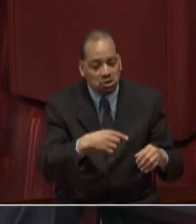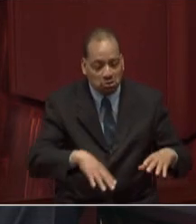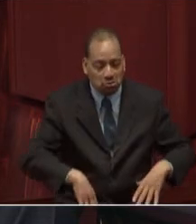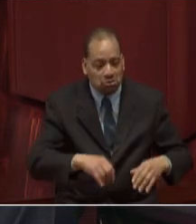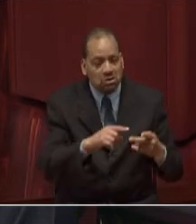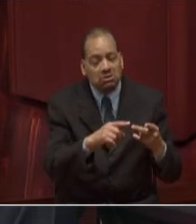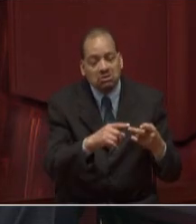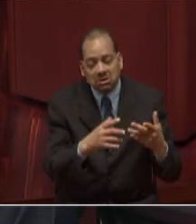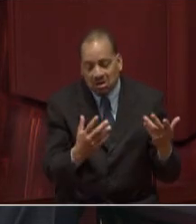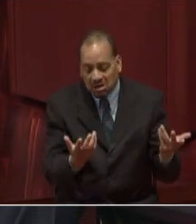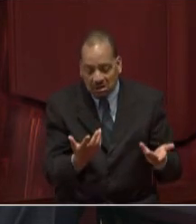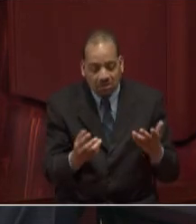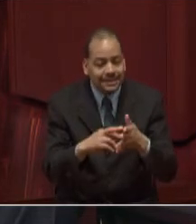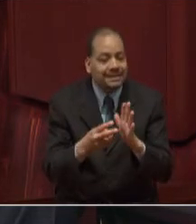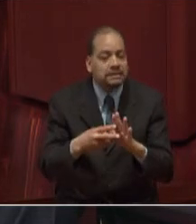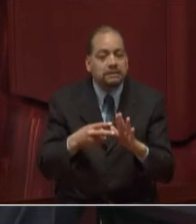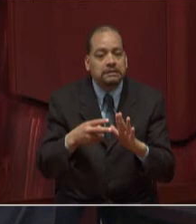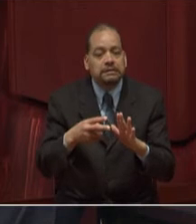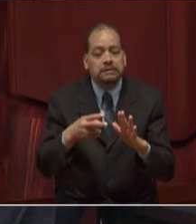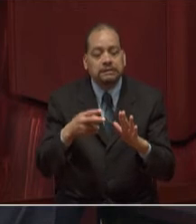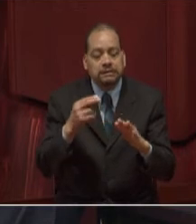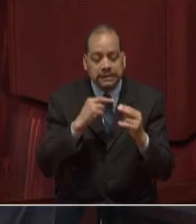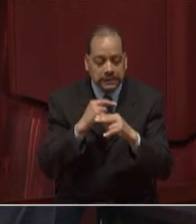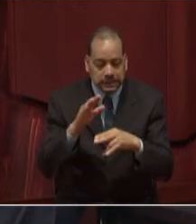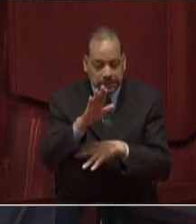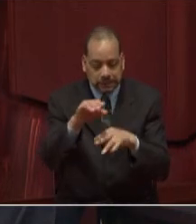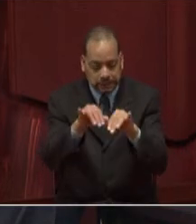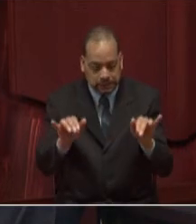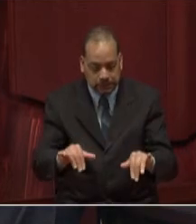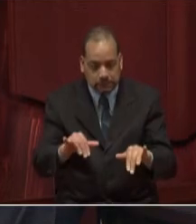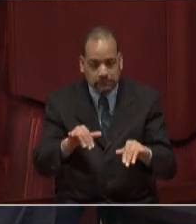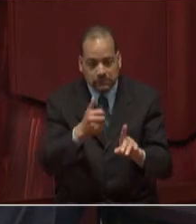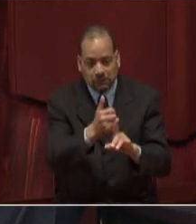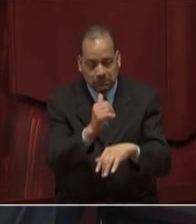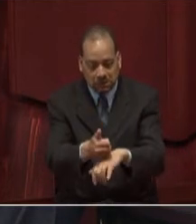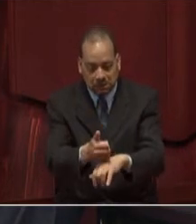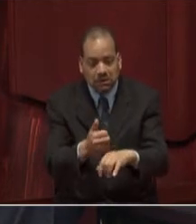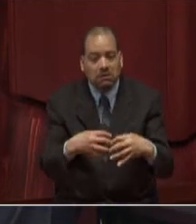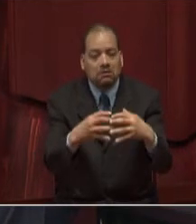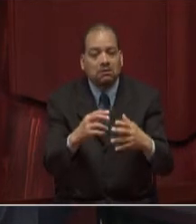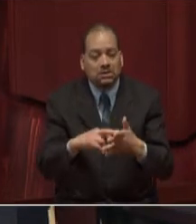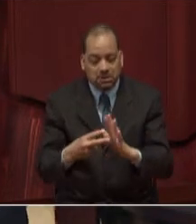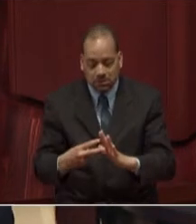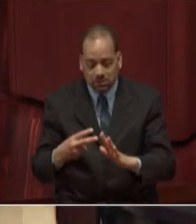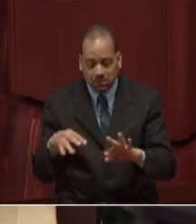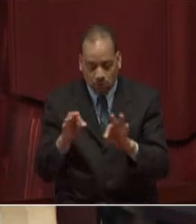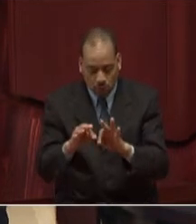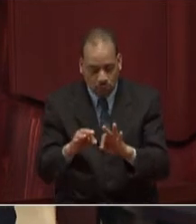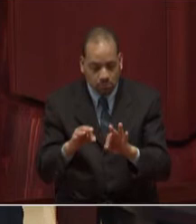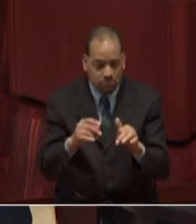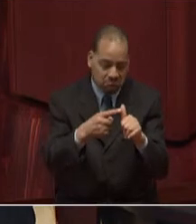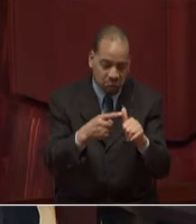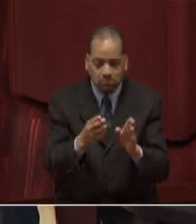so the system that President Nixon put in place, which put a premium on planning,